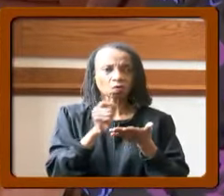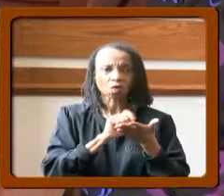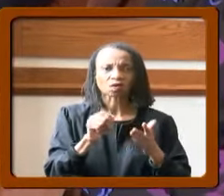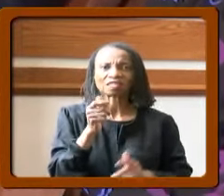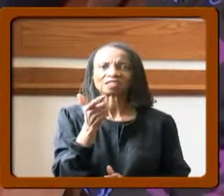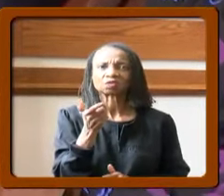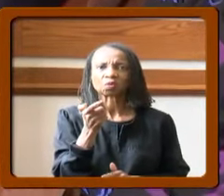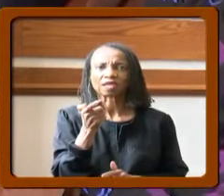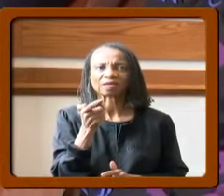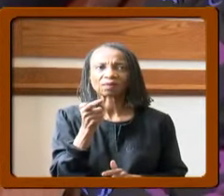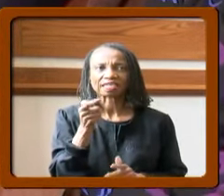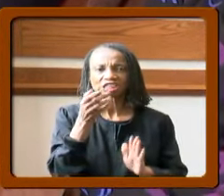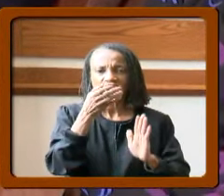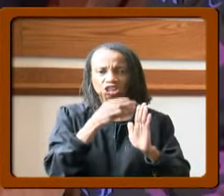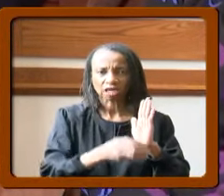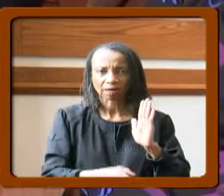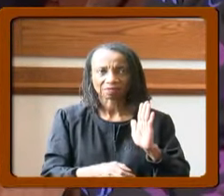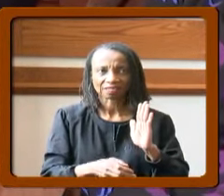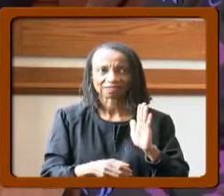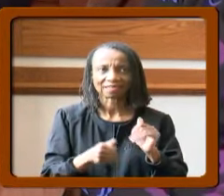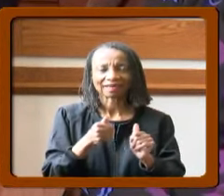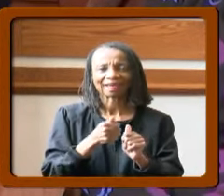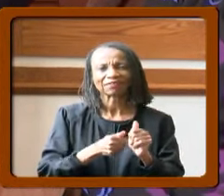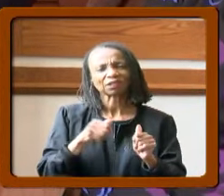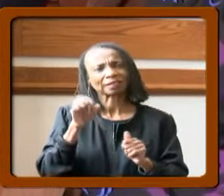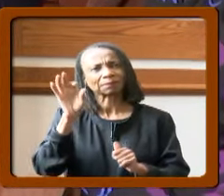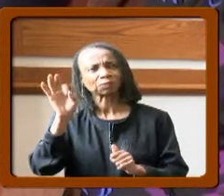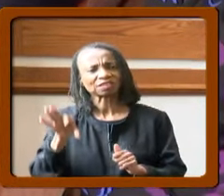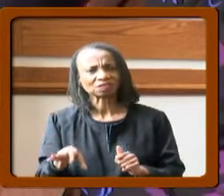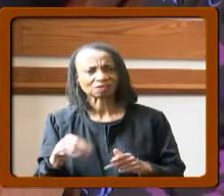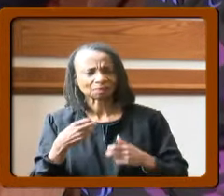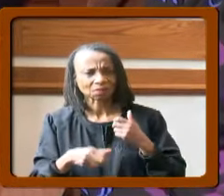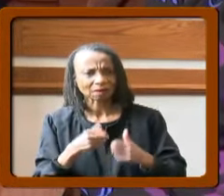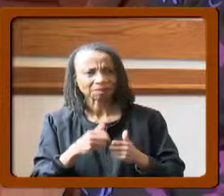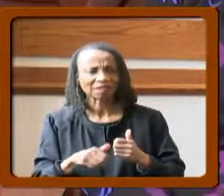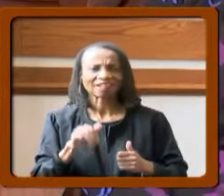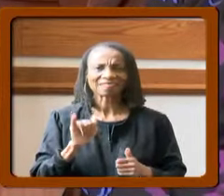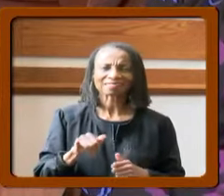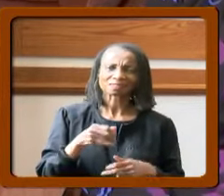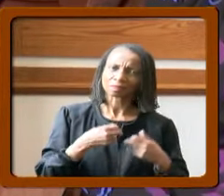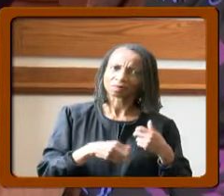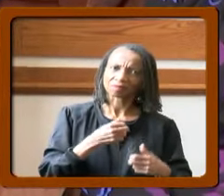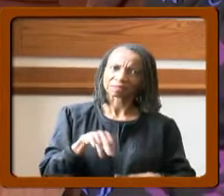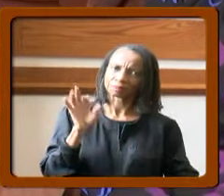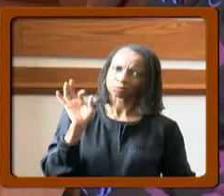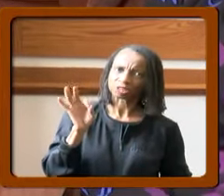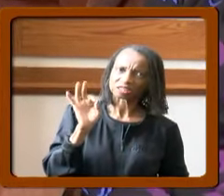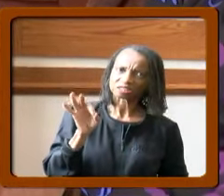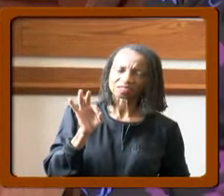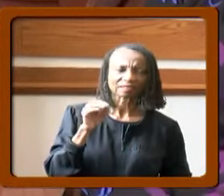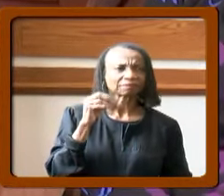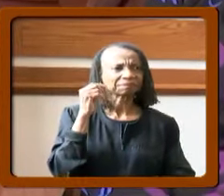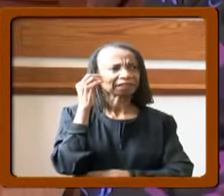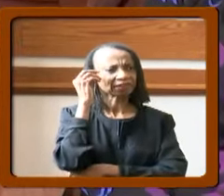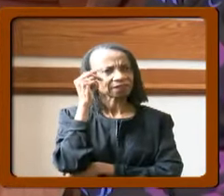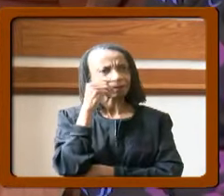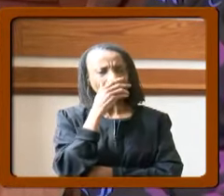That's every preacher's dilemma. Matter of fact, that's the problem with preaching. Have you ever thought about